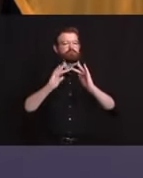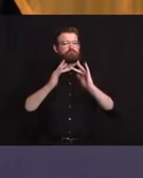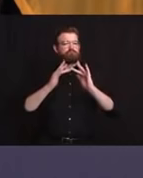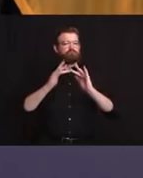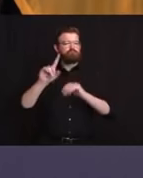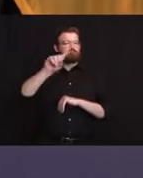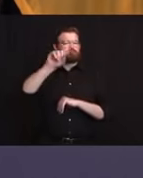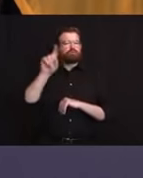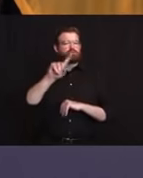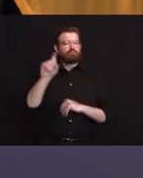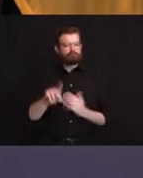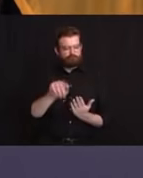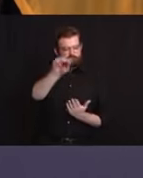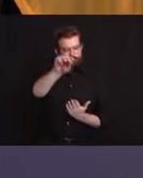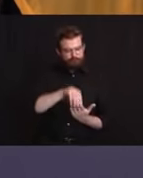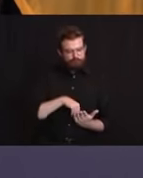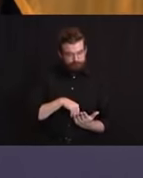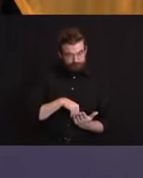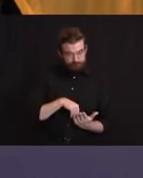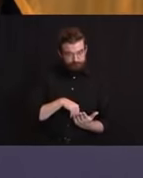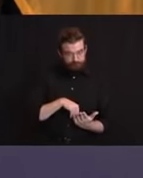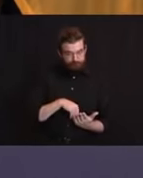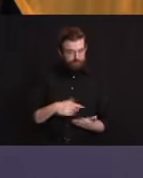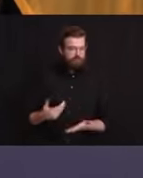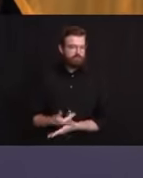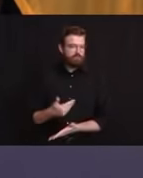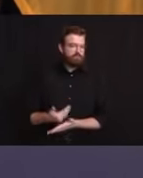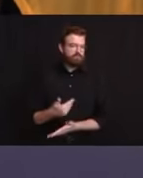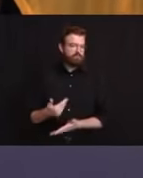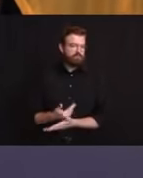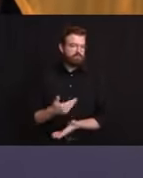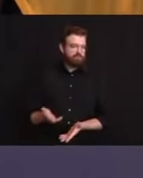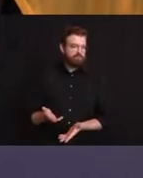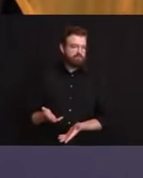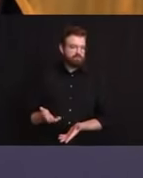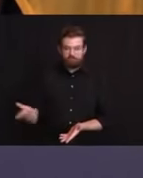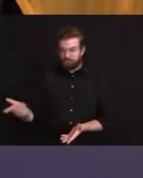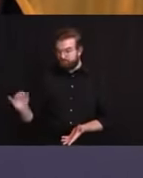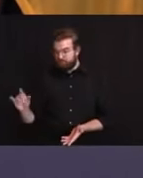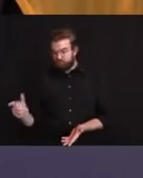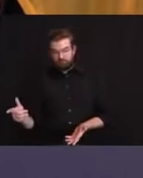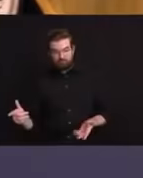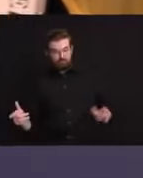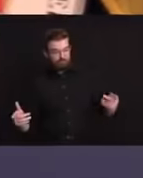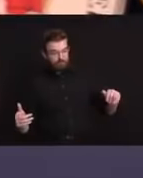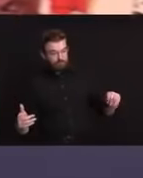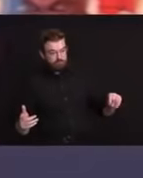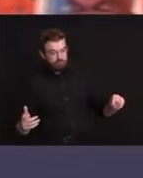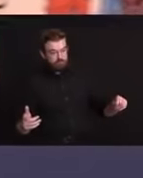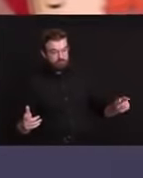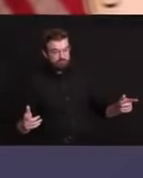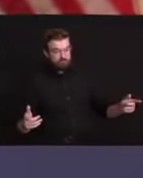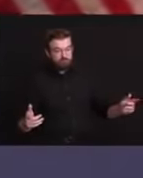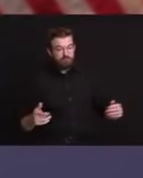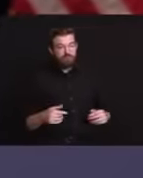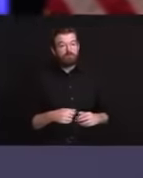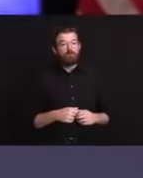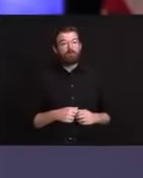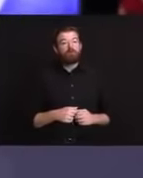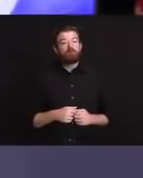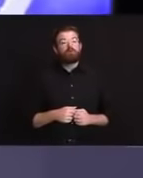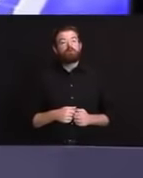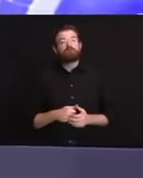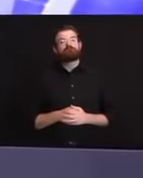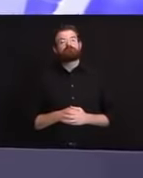come in behind me. In fact, do you want to say anything else on that? And then I'll turn to Pat for traffic. On CDC and HHS reporting? Yeah, and